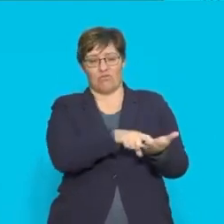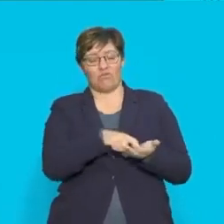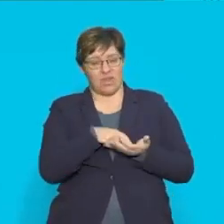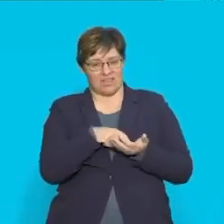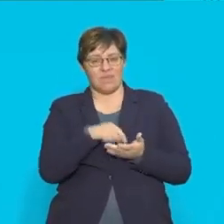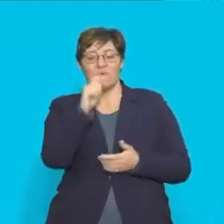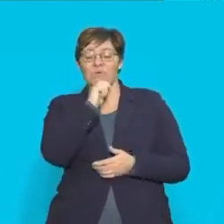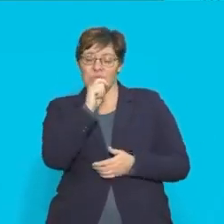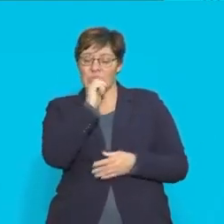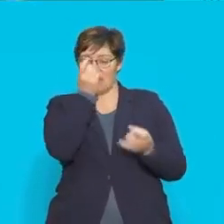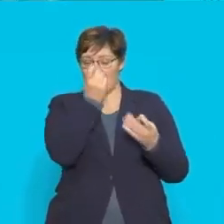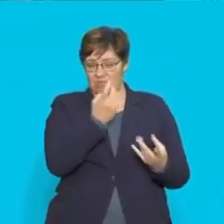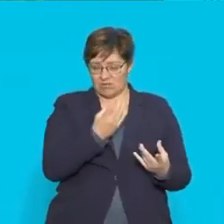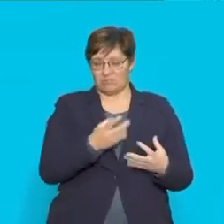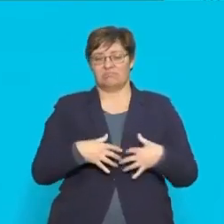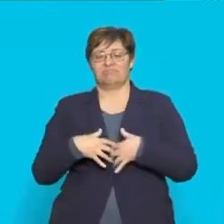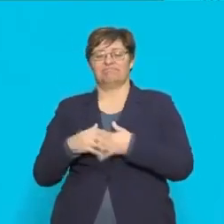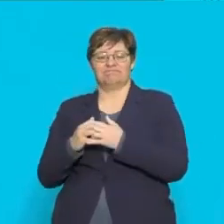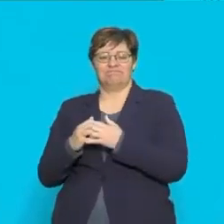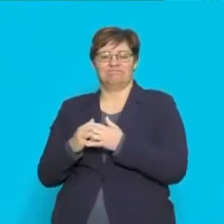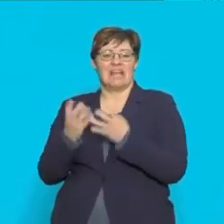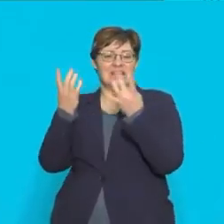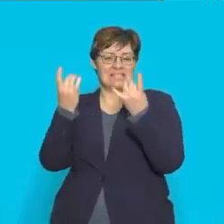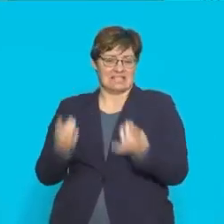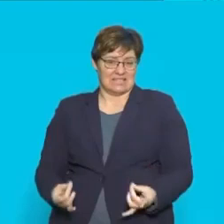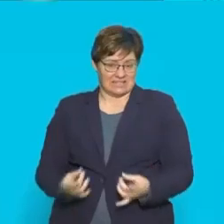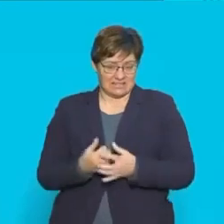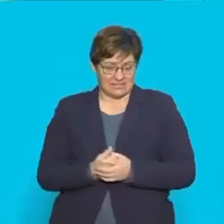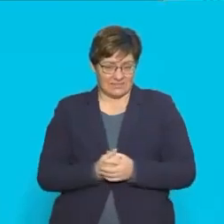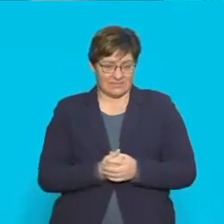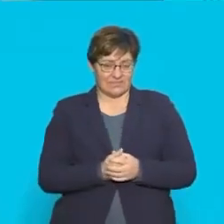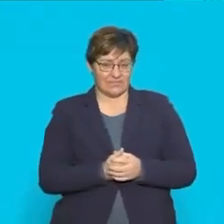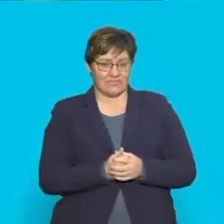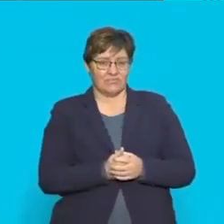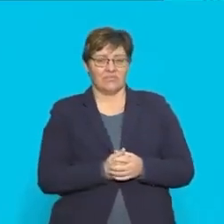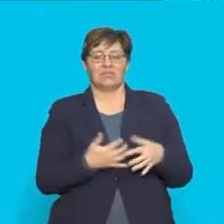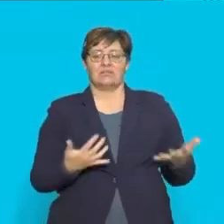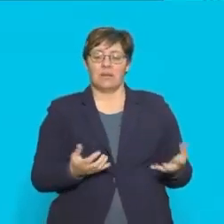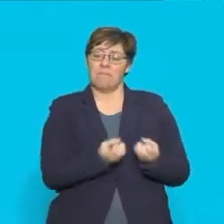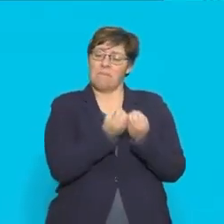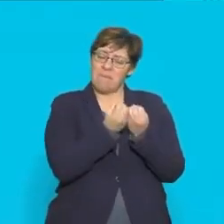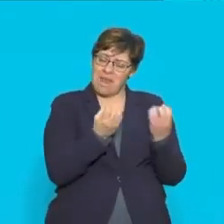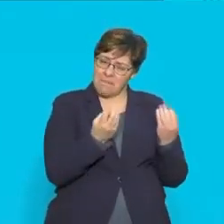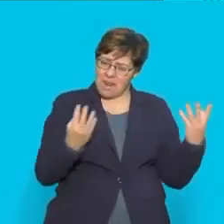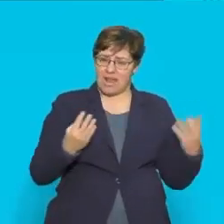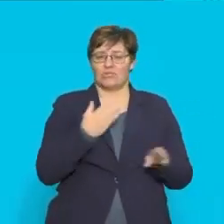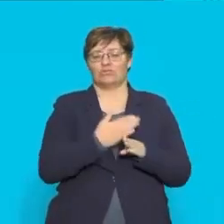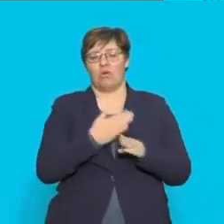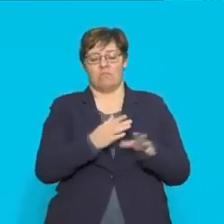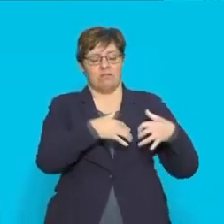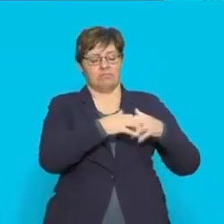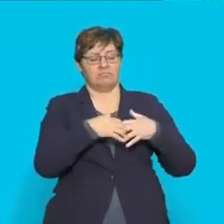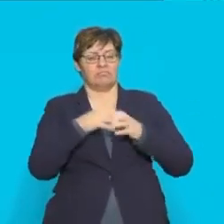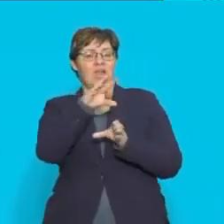future, one will require the use of data to do some statistics or probability, okay? So